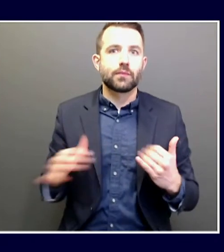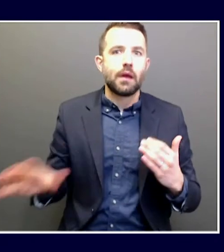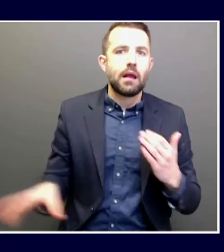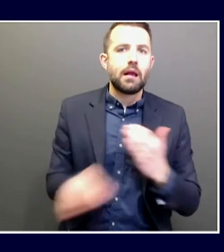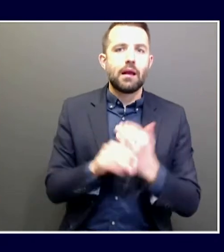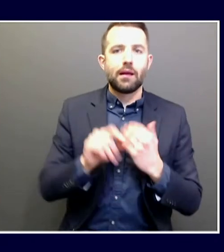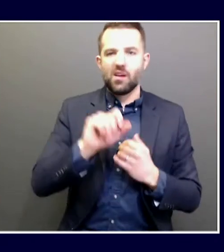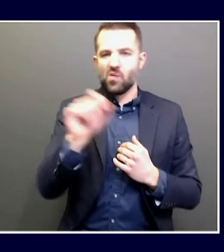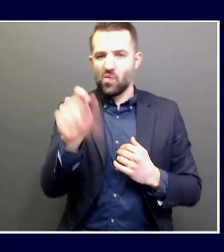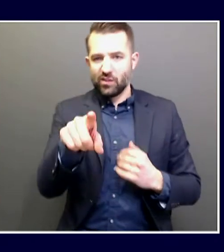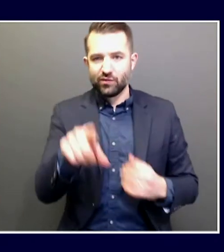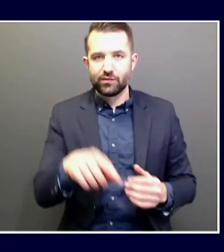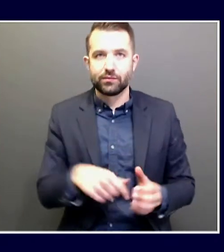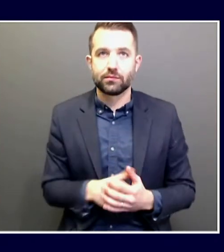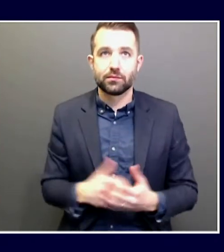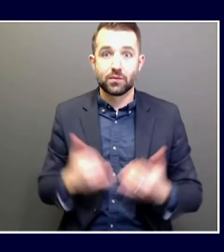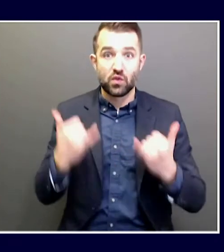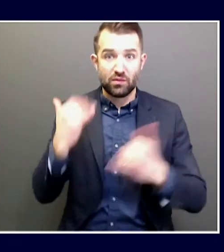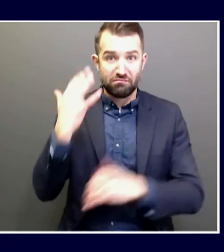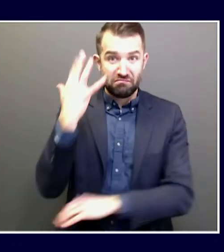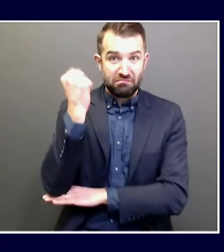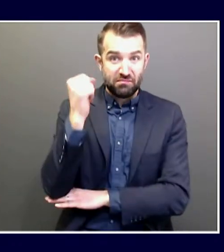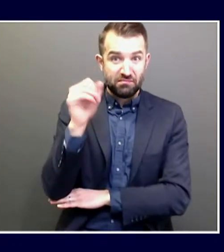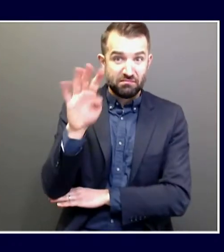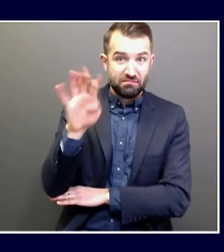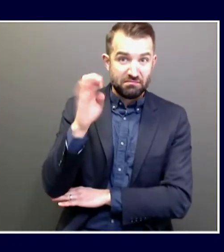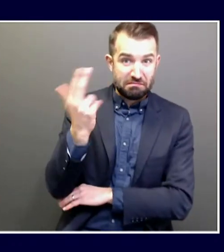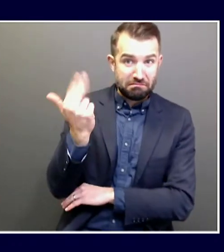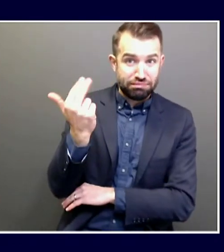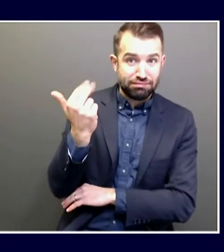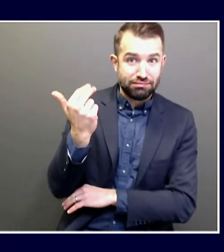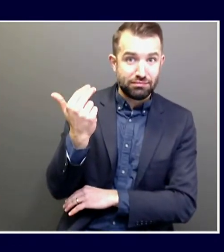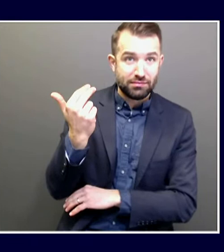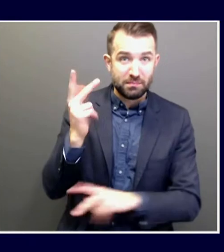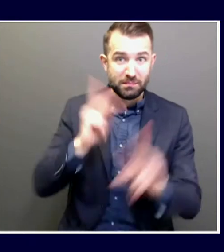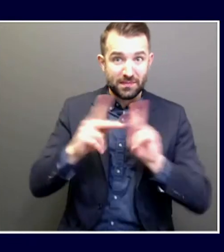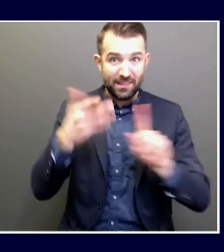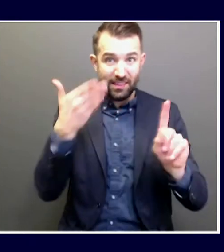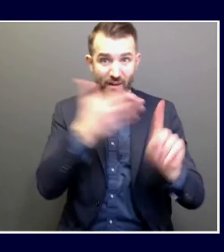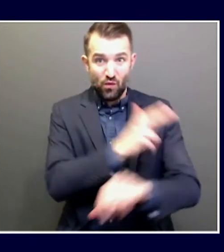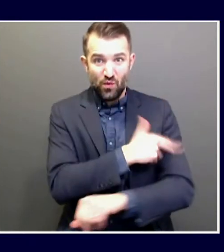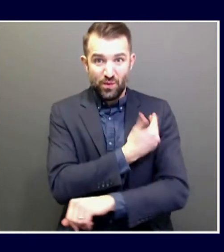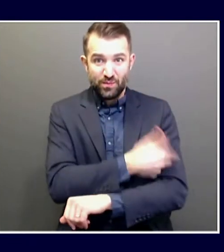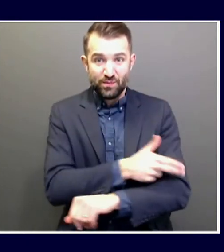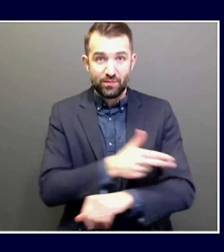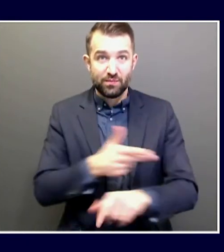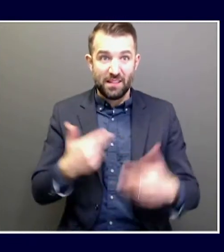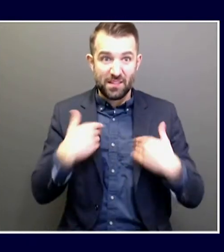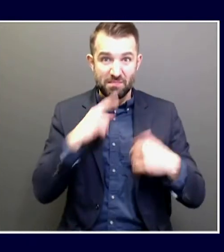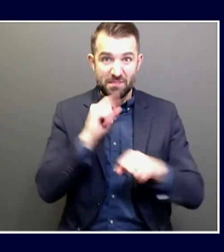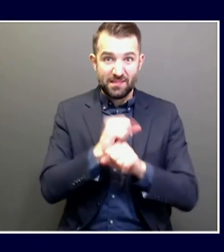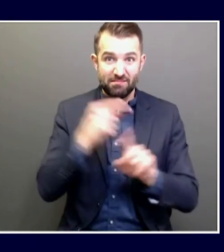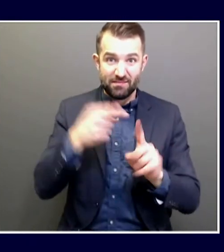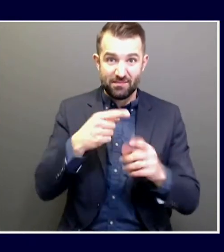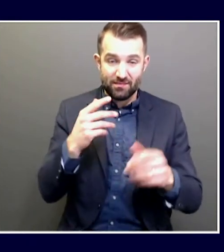with COVID, 413. It does seem, though, that we have kind of dropped down, as you mentioned, in terms of the numbers of people in the ICU,